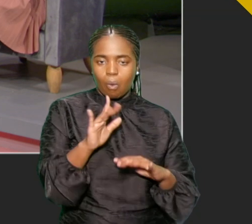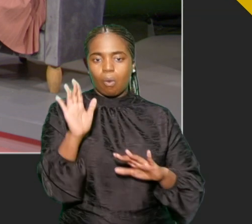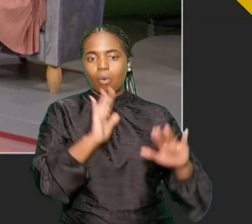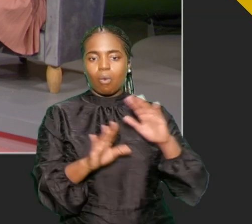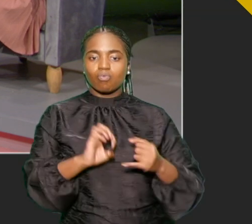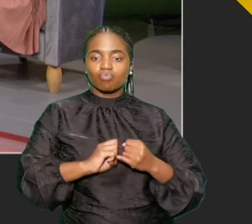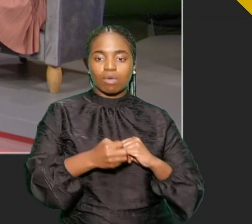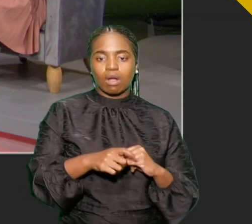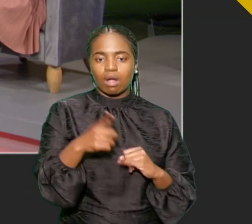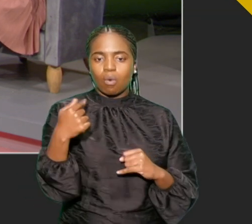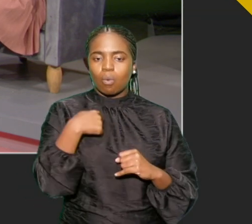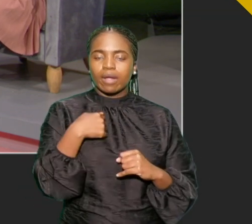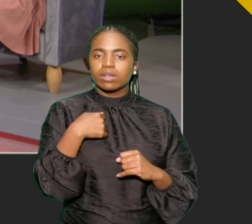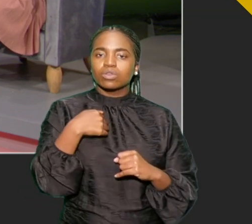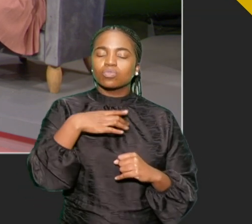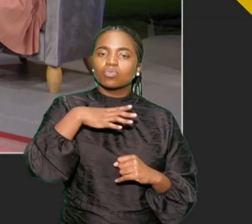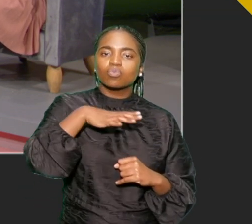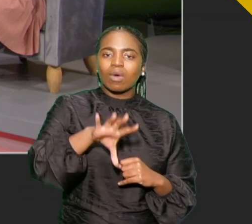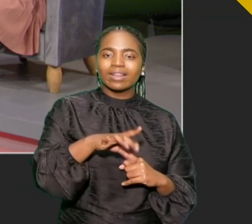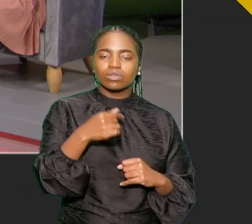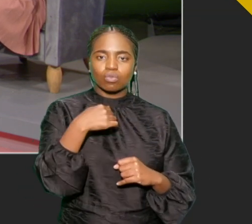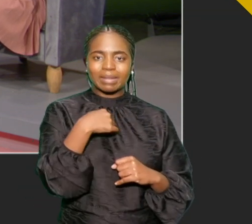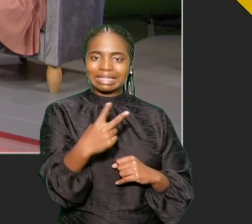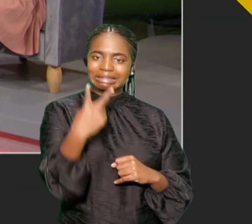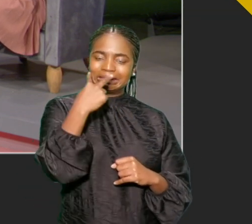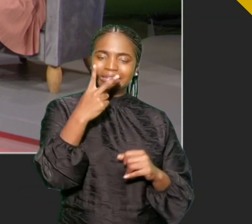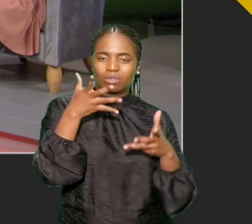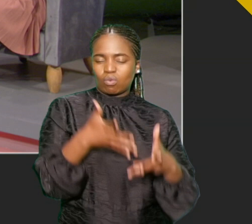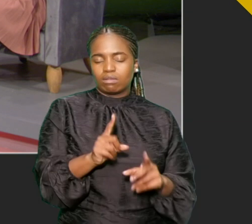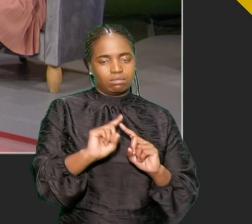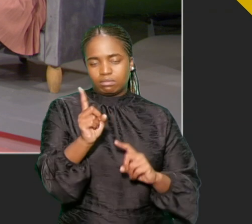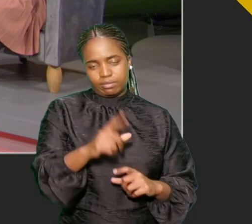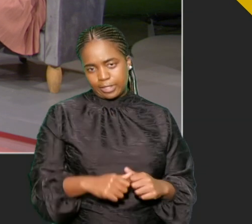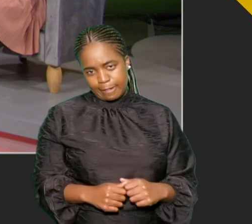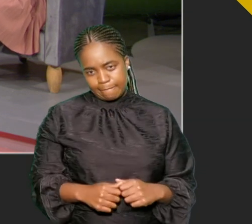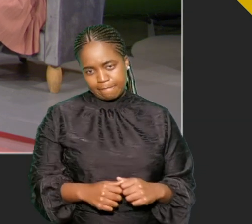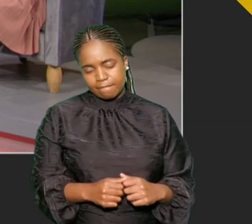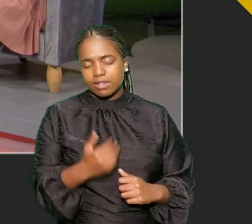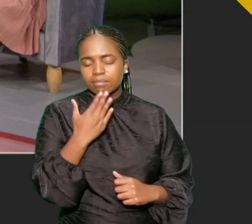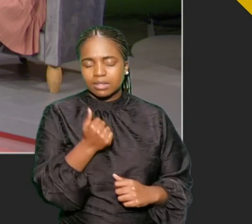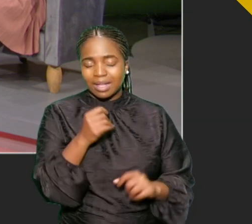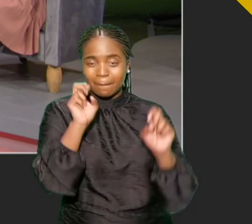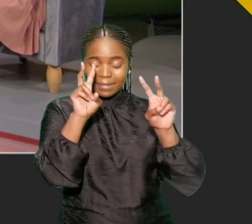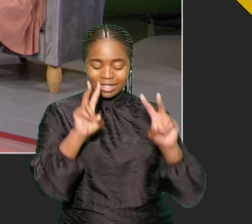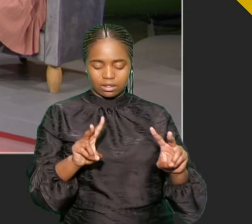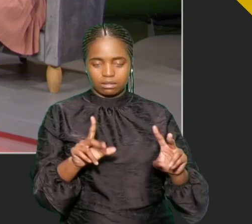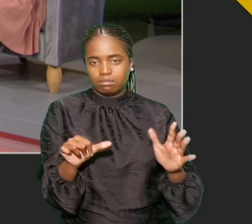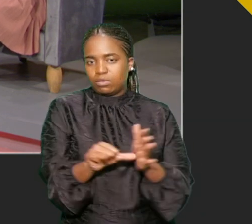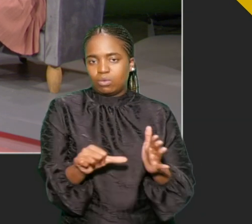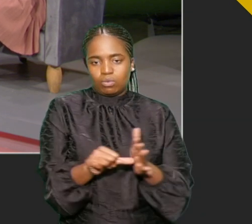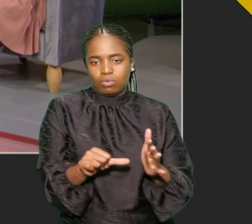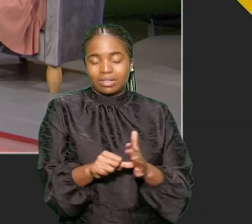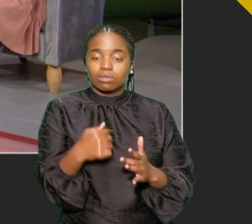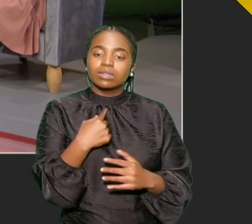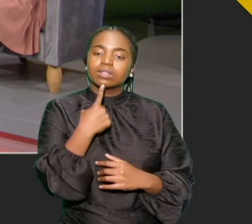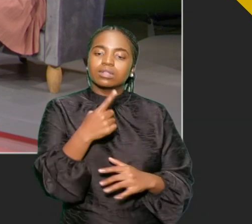someone else because how badly to be perceived a specific way. peace is important. That's literally all I can say